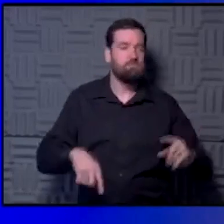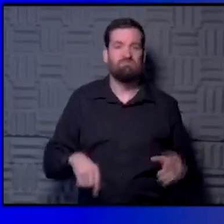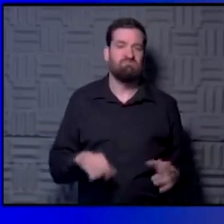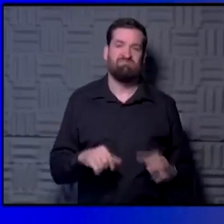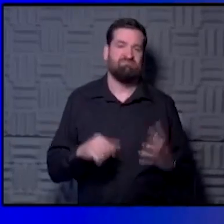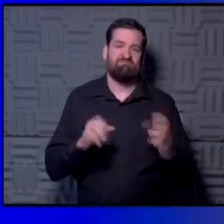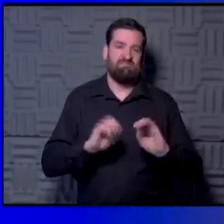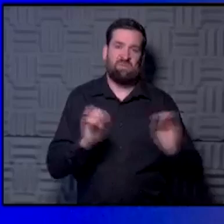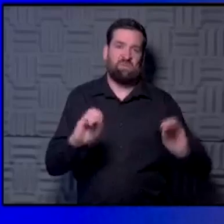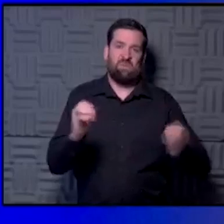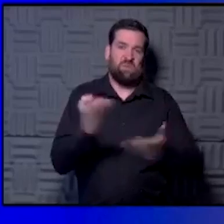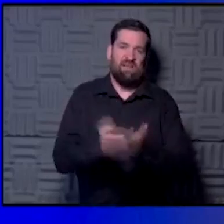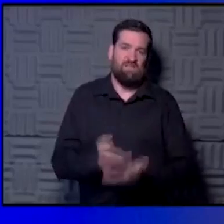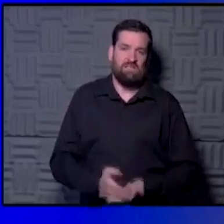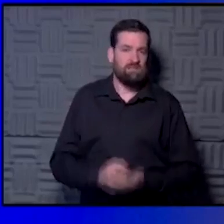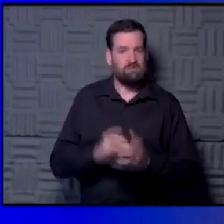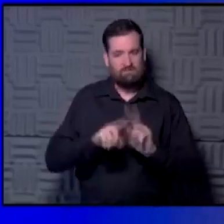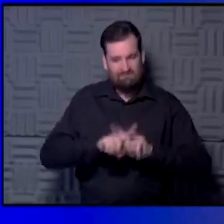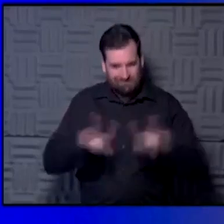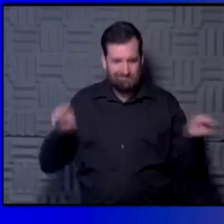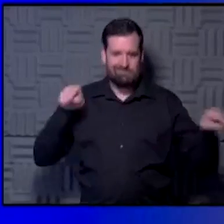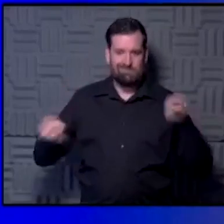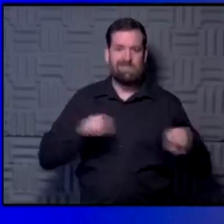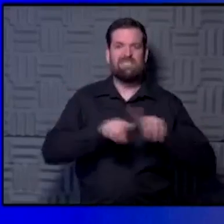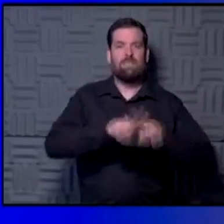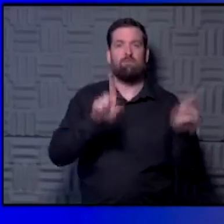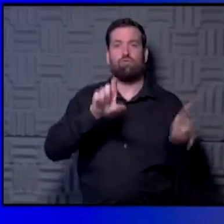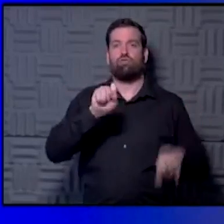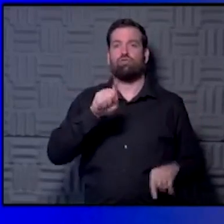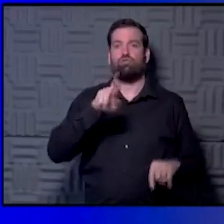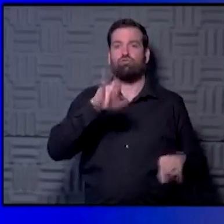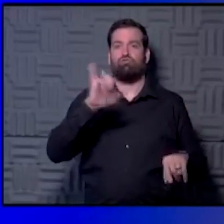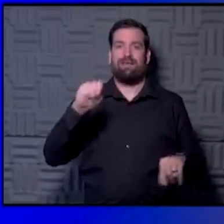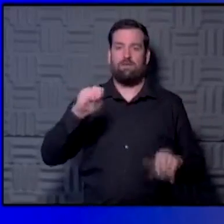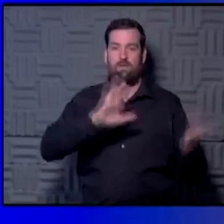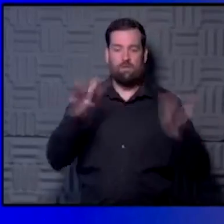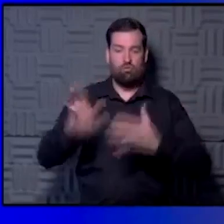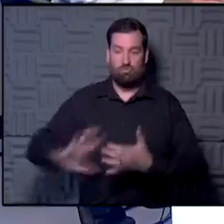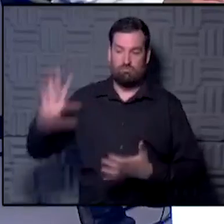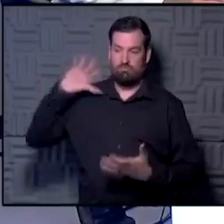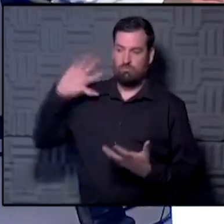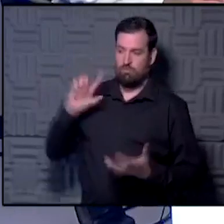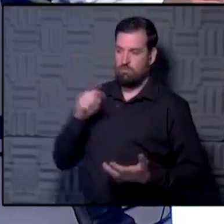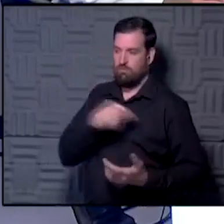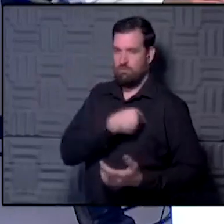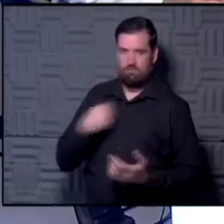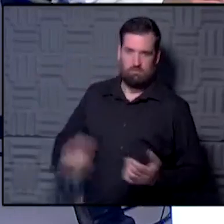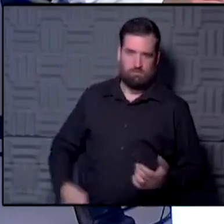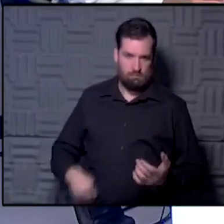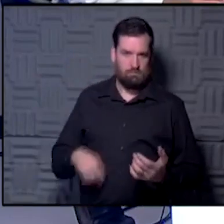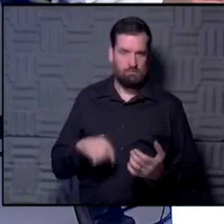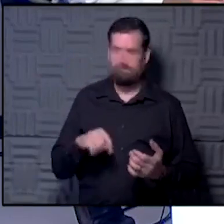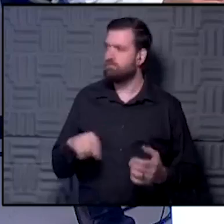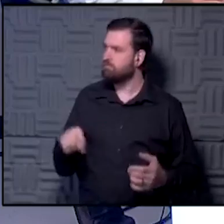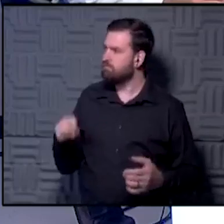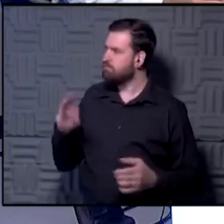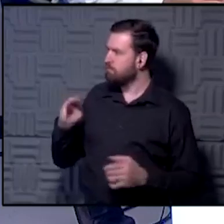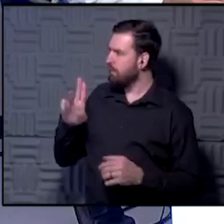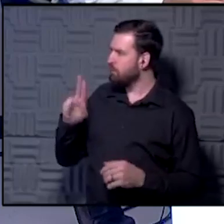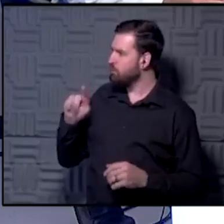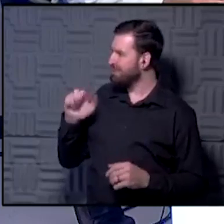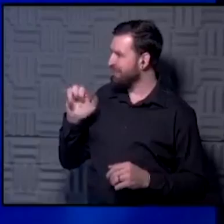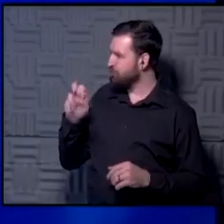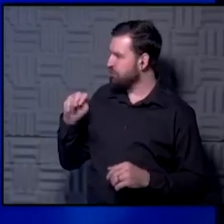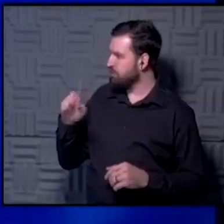evidence that there's any clinically distinct or different strain than there was from the original Wuhan strain. Yeah, I think when we think about mutation, it makes it sound like it's a big change.